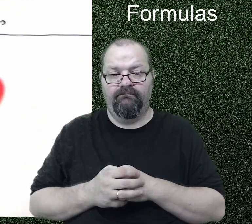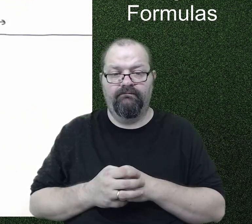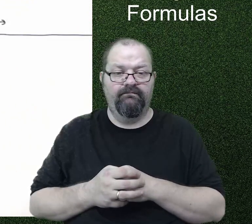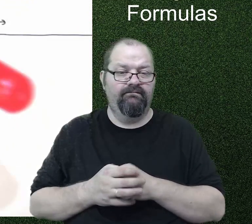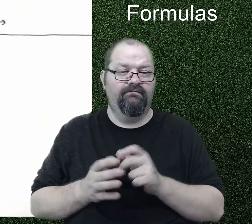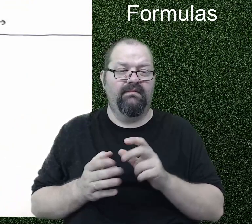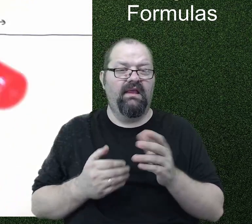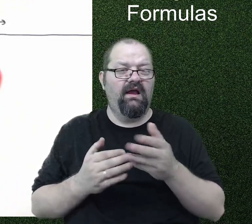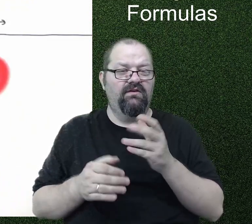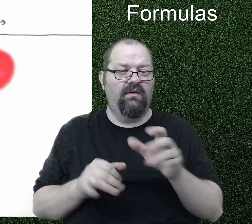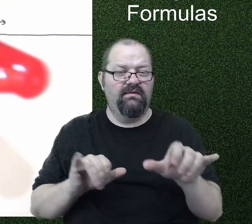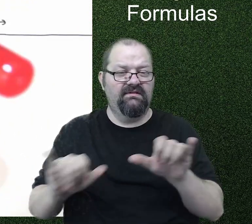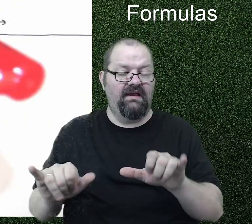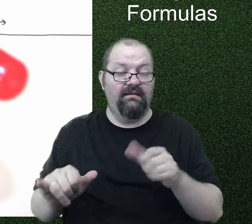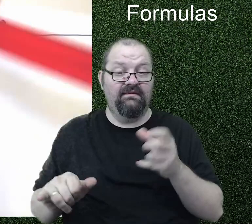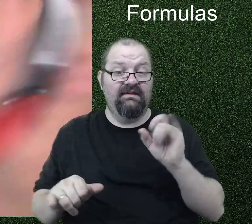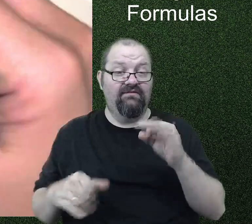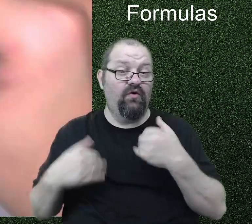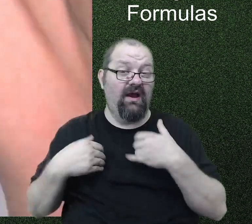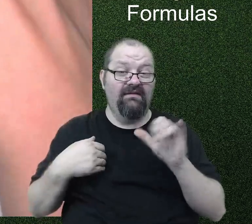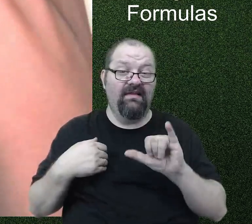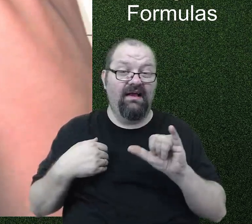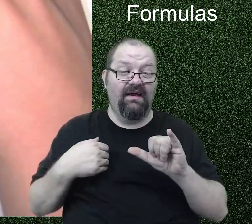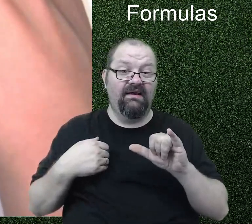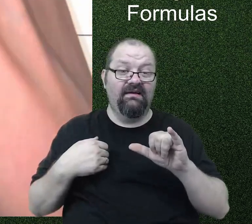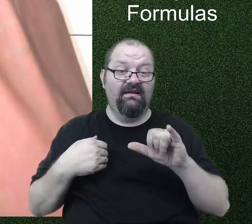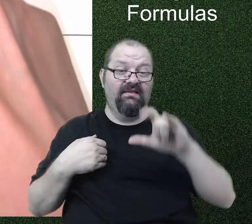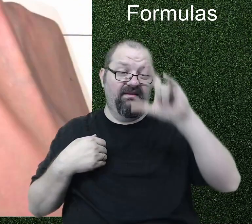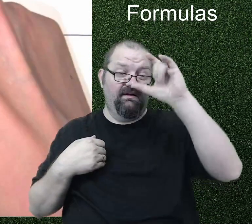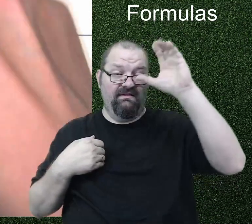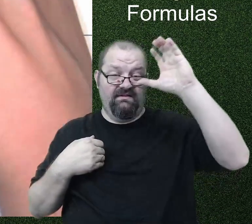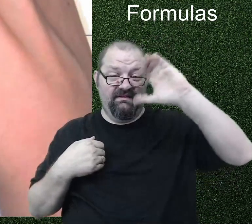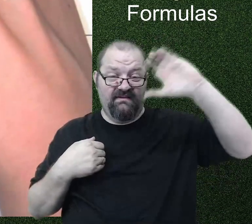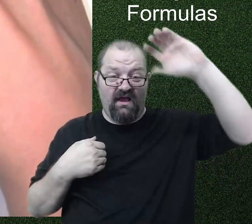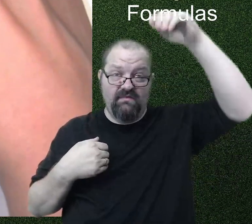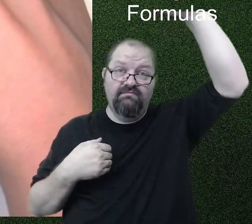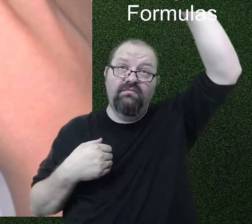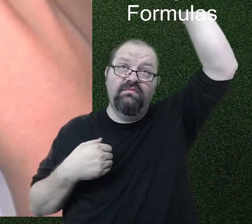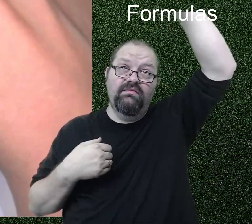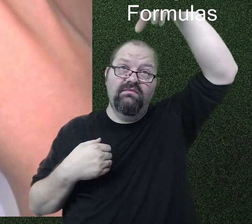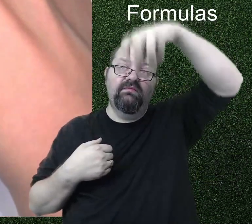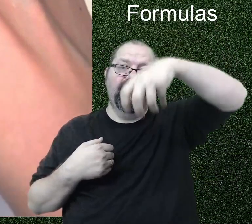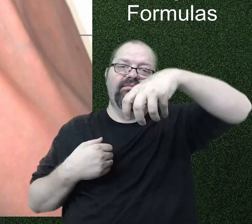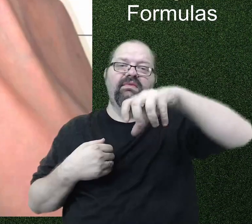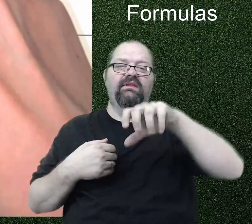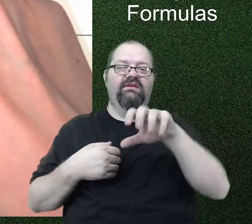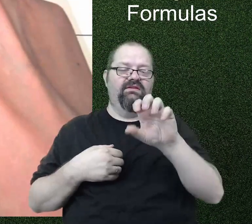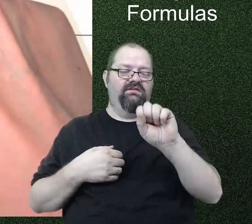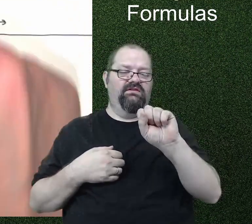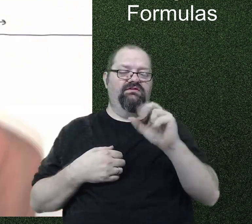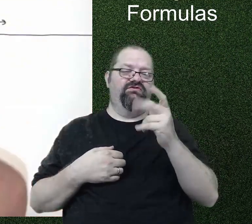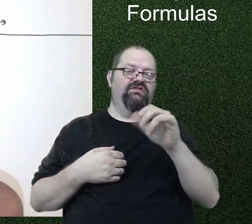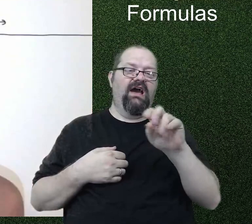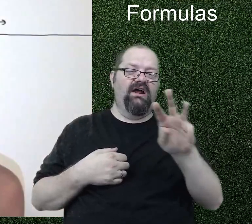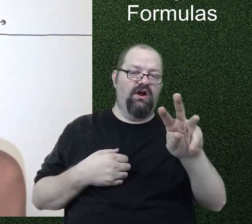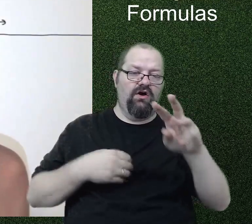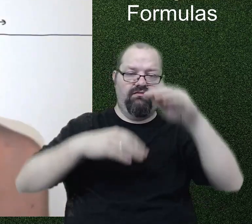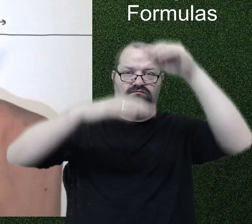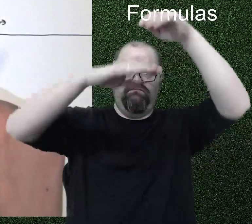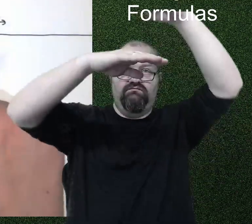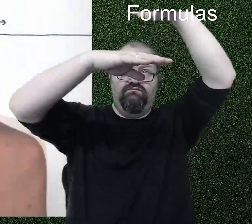you've got like a sun up here, and you're saying, okay, well, what's the shadow going down from the sun onto the